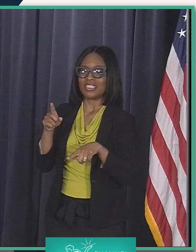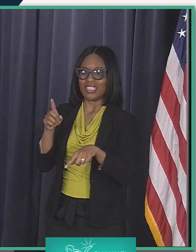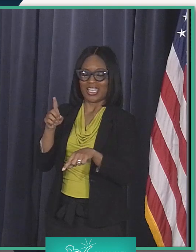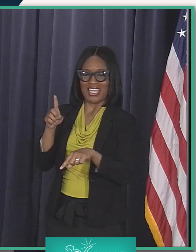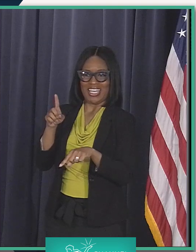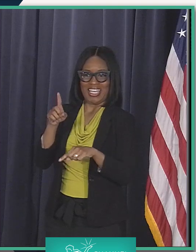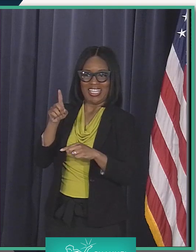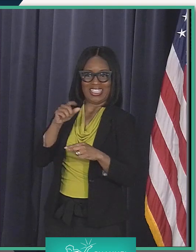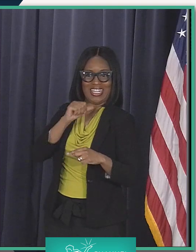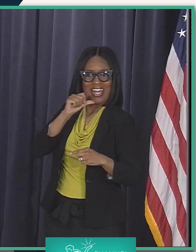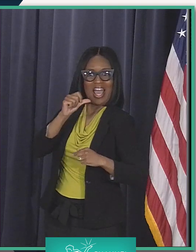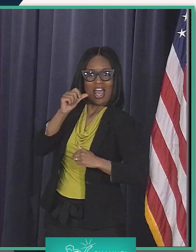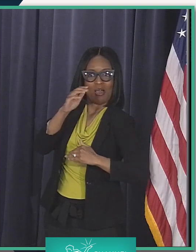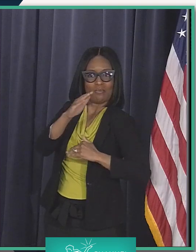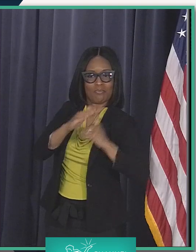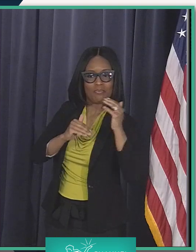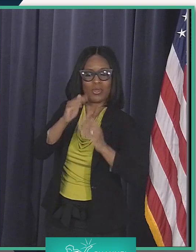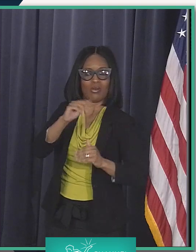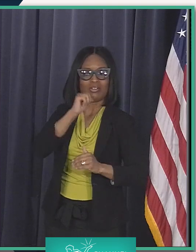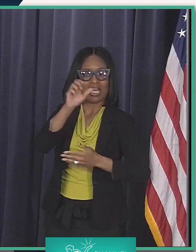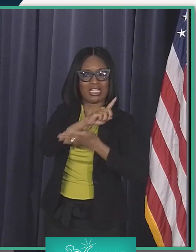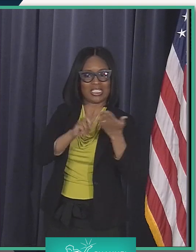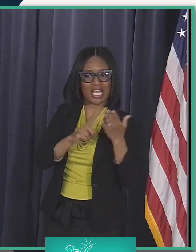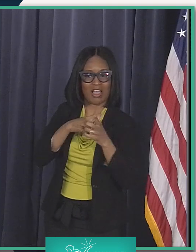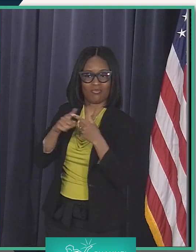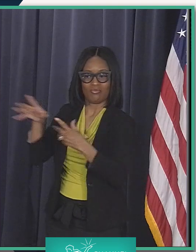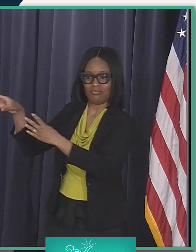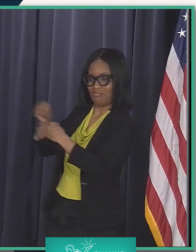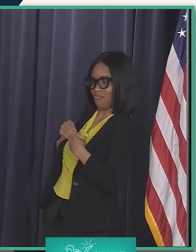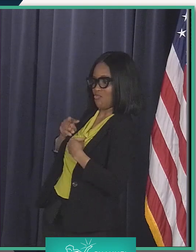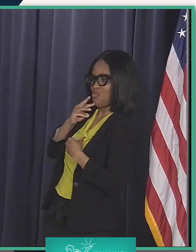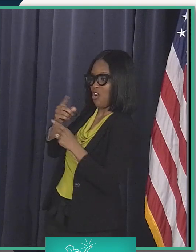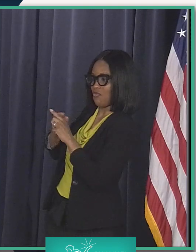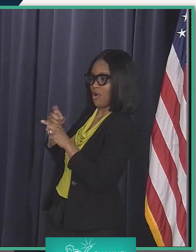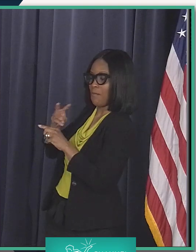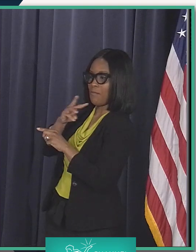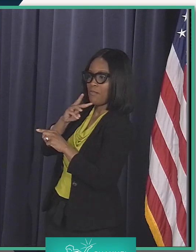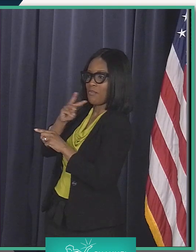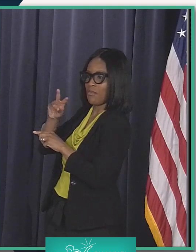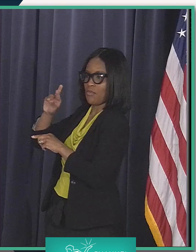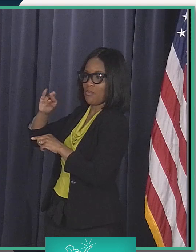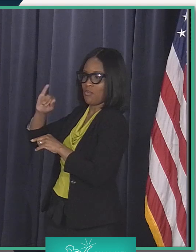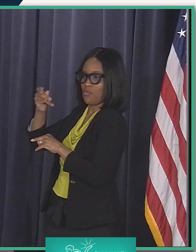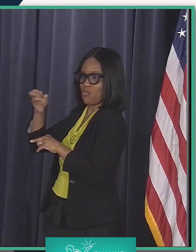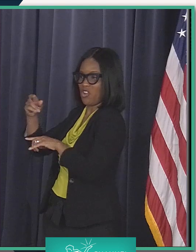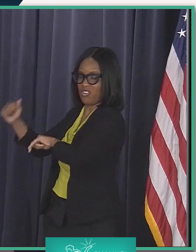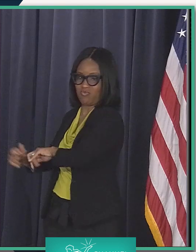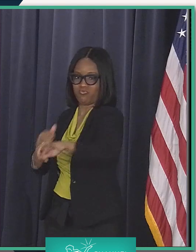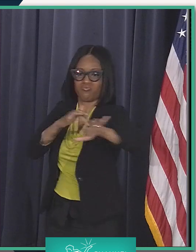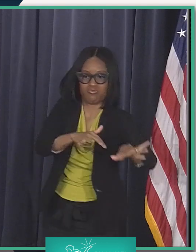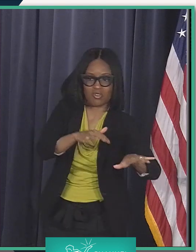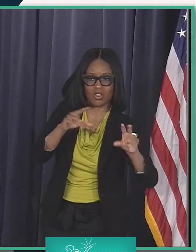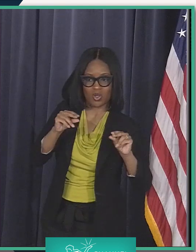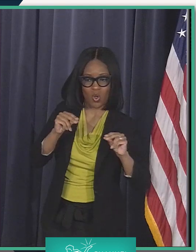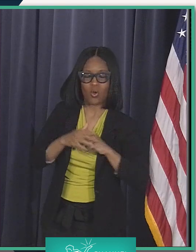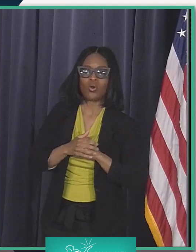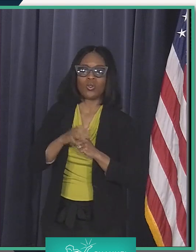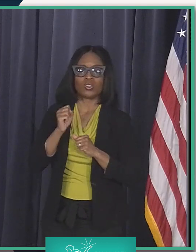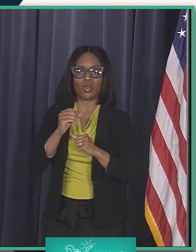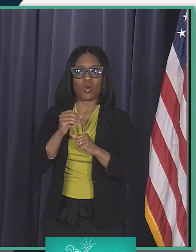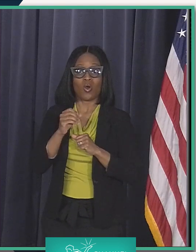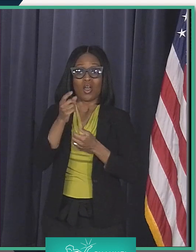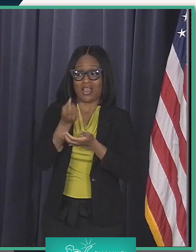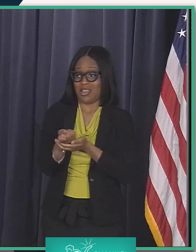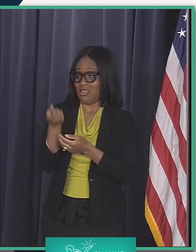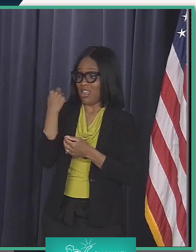accommodate an overflowed river. And we're just going to stop it. But I think the system has done just fine. And last year,